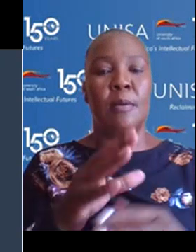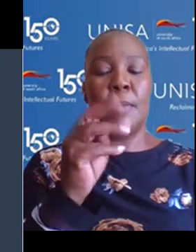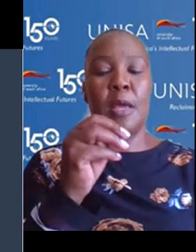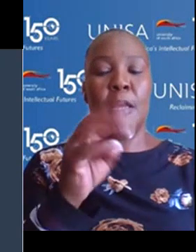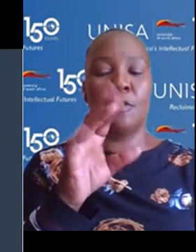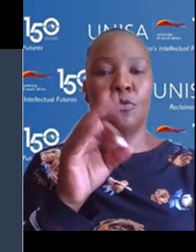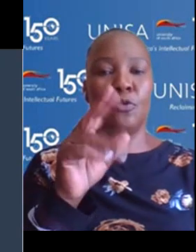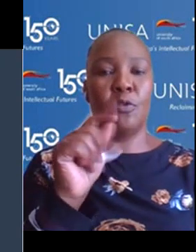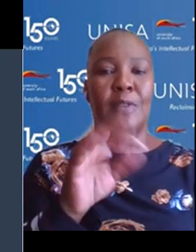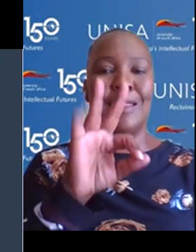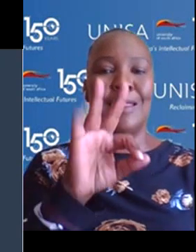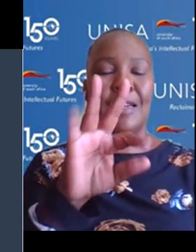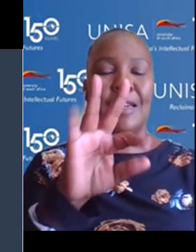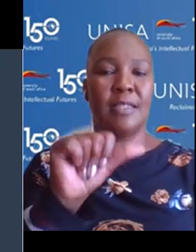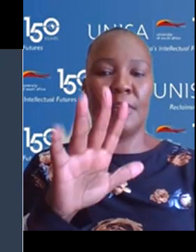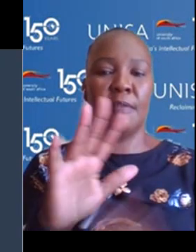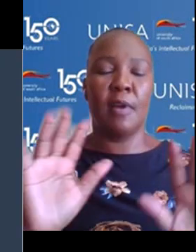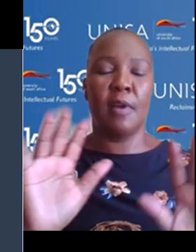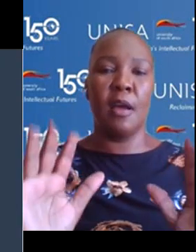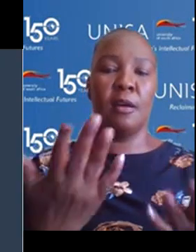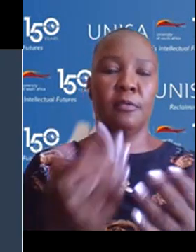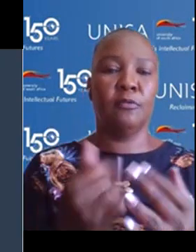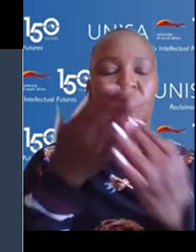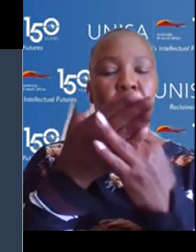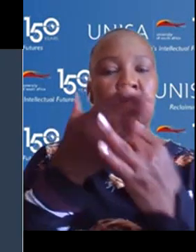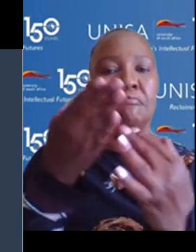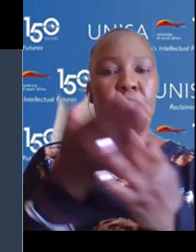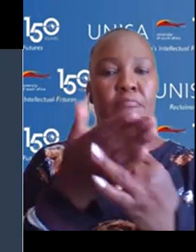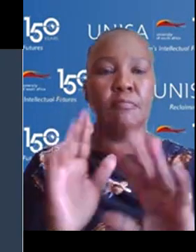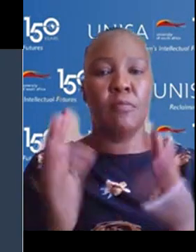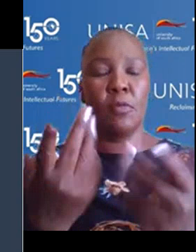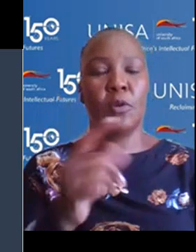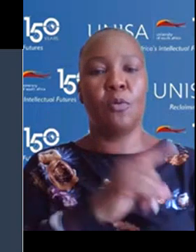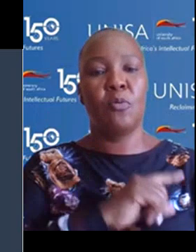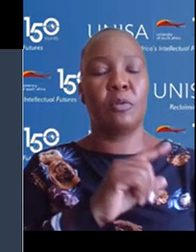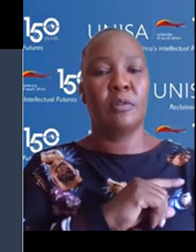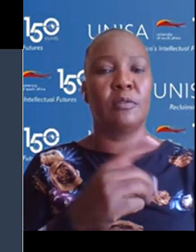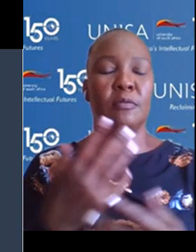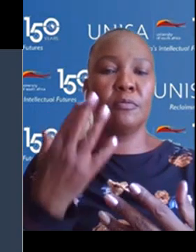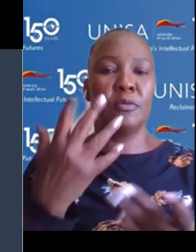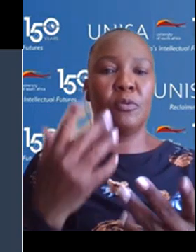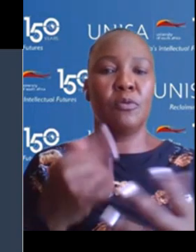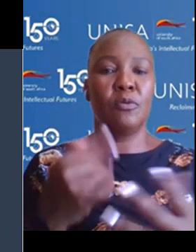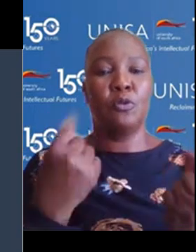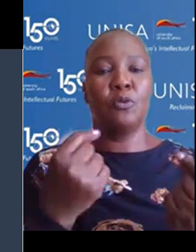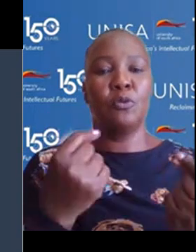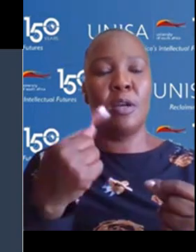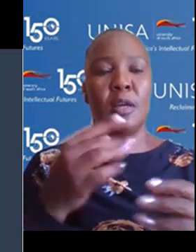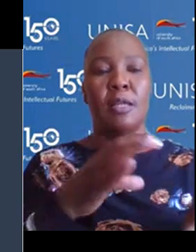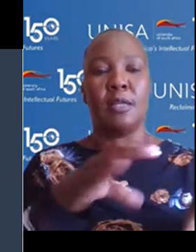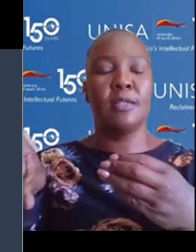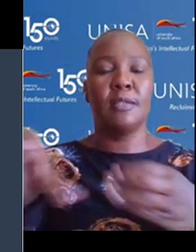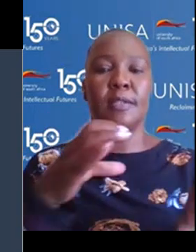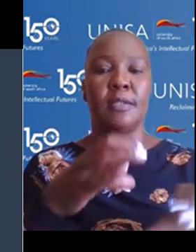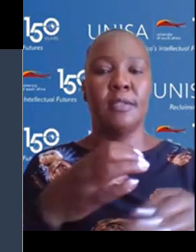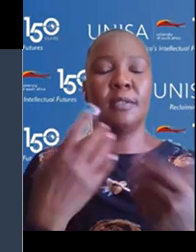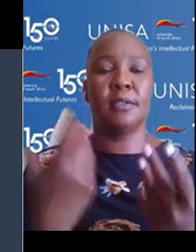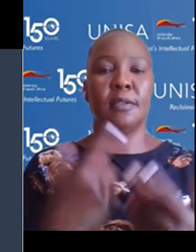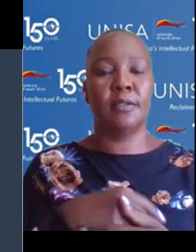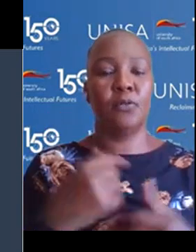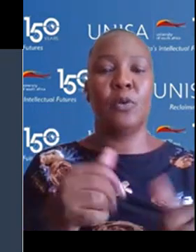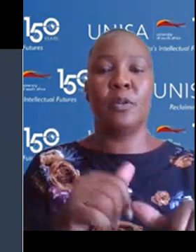it is, and also then how to just get your access to it so that when we do the other activities, you are ready and